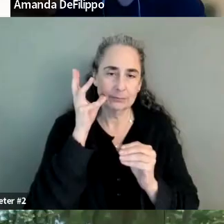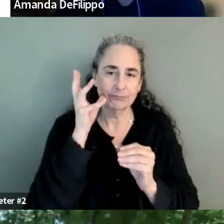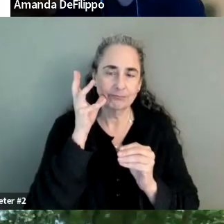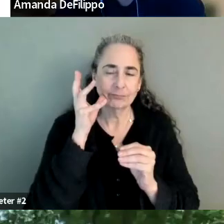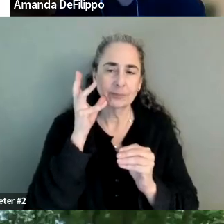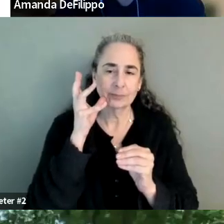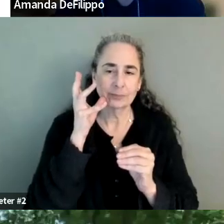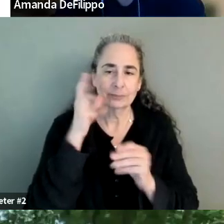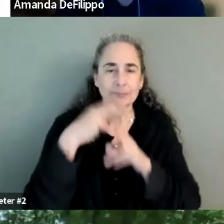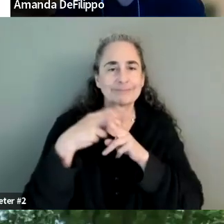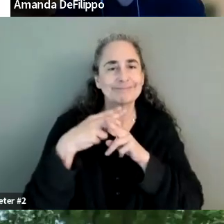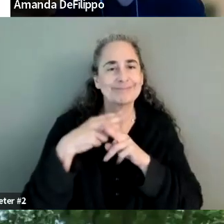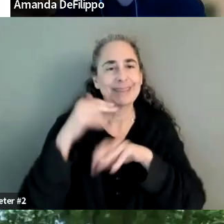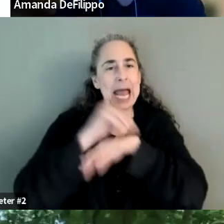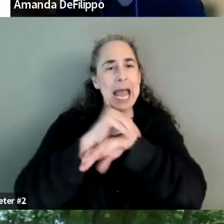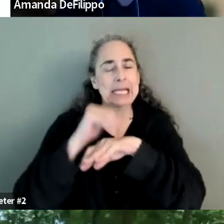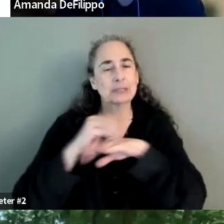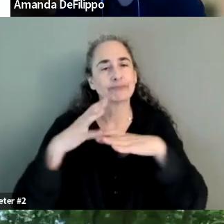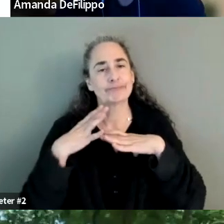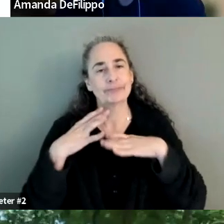Next slide.